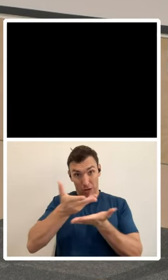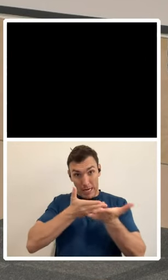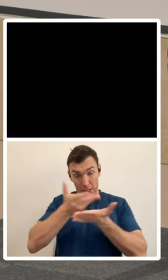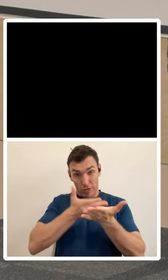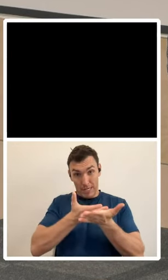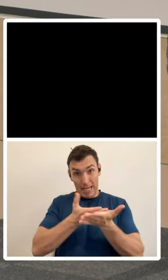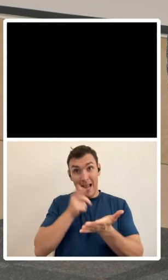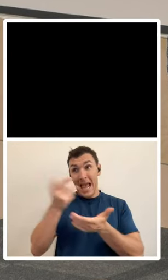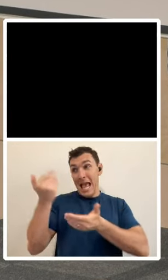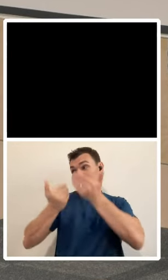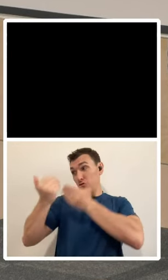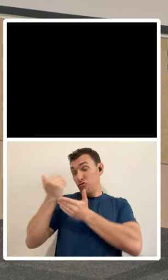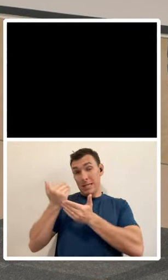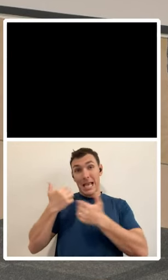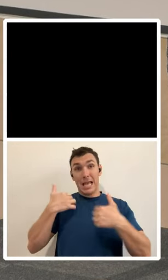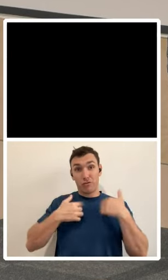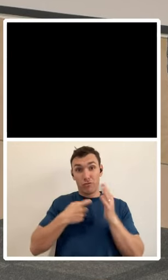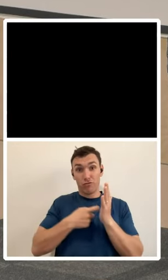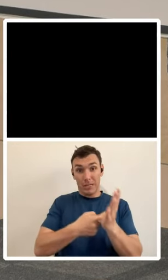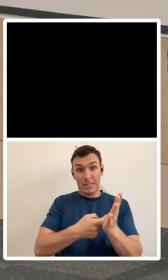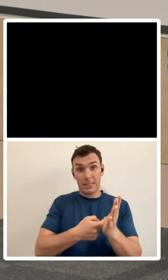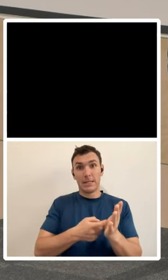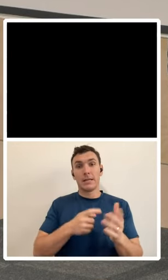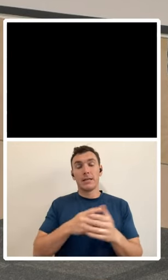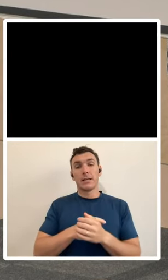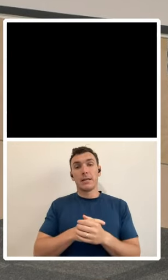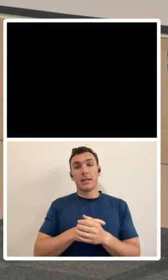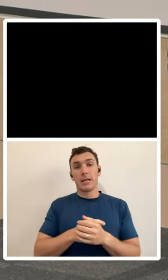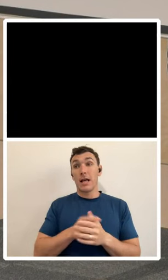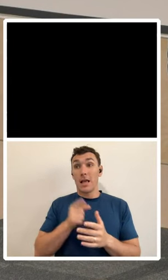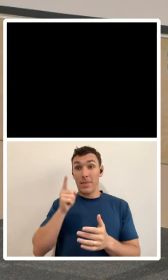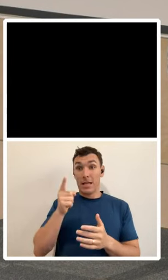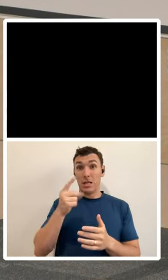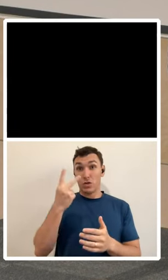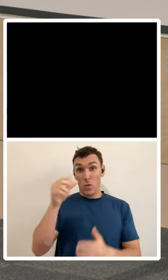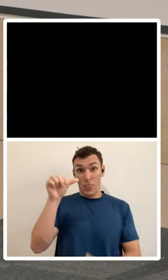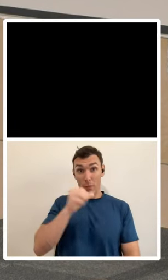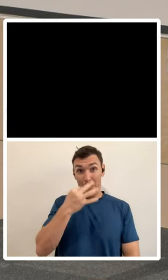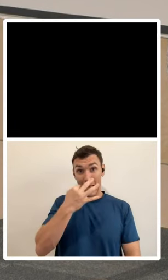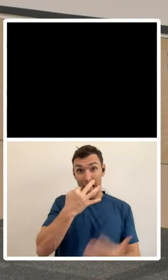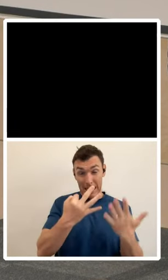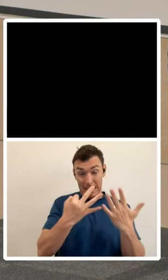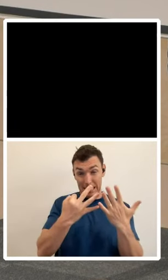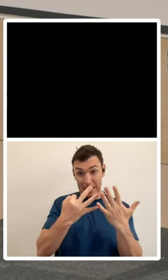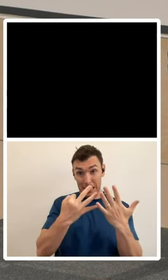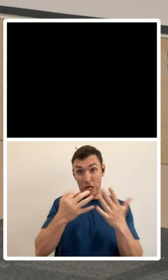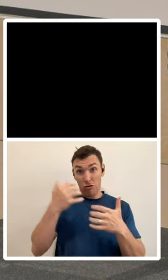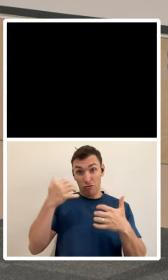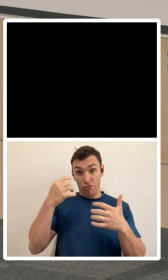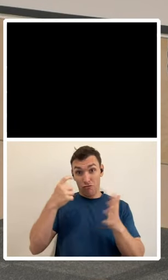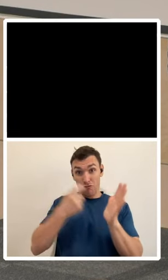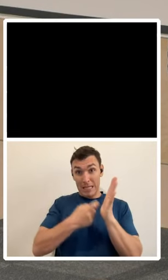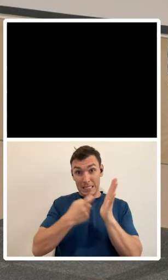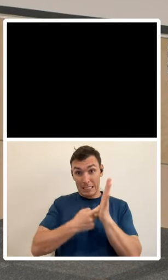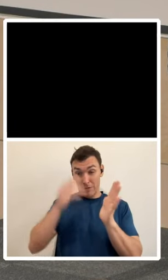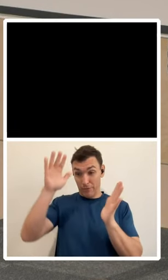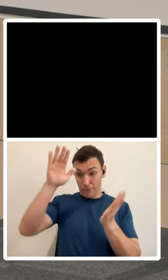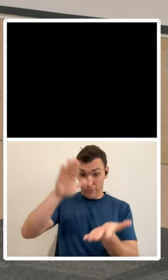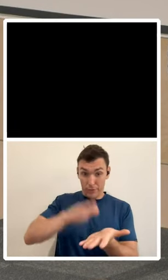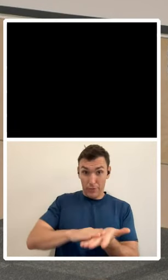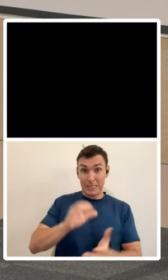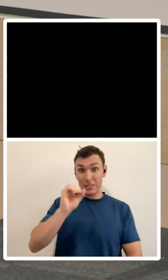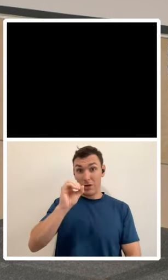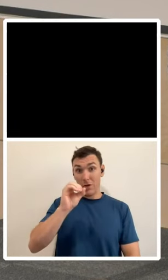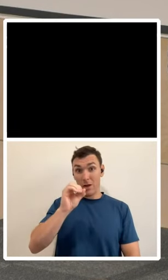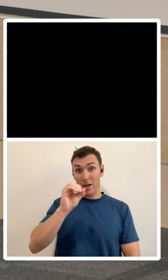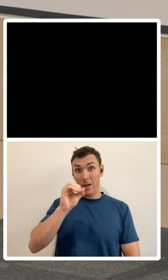zero. Nobody predicted it. Then in 2009, everyone says rates come up and they don't. In 2010, everyone says rates come up and they don't. Mm. And that happens